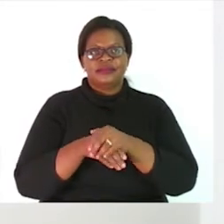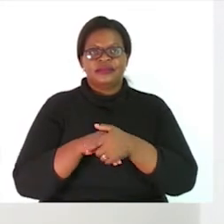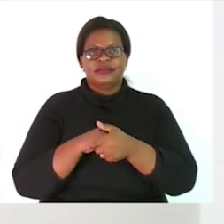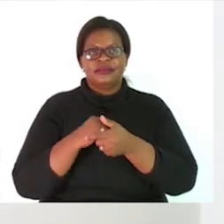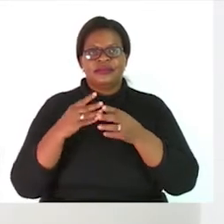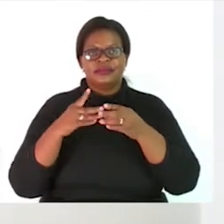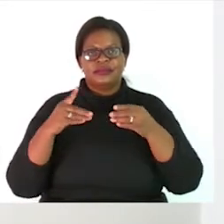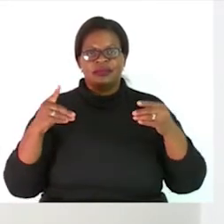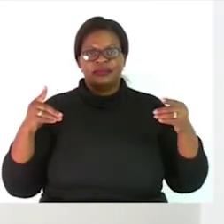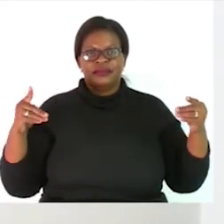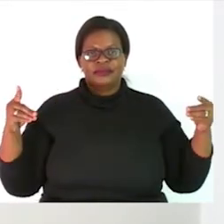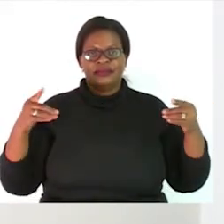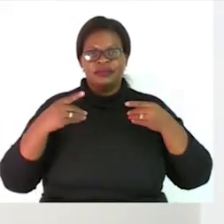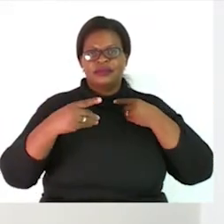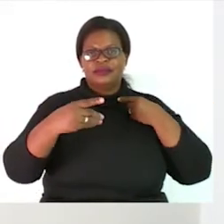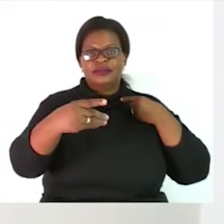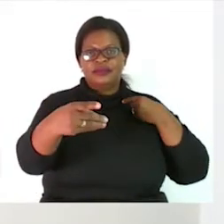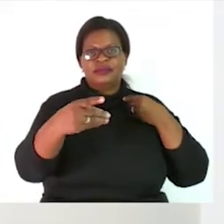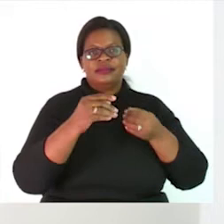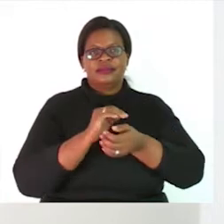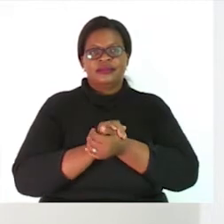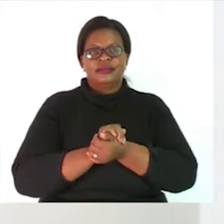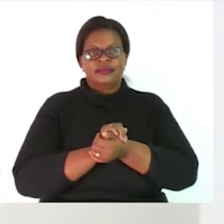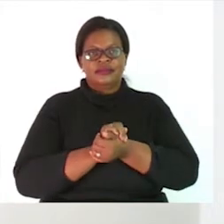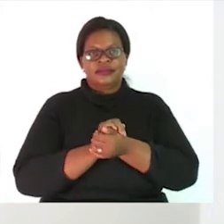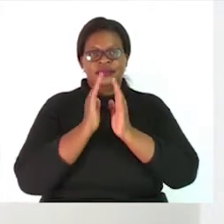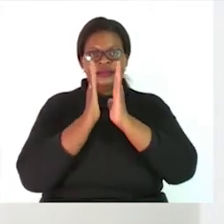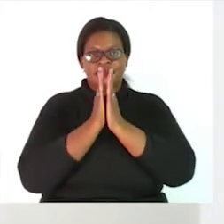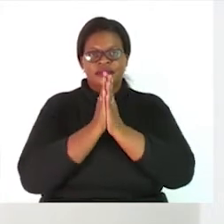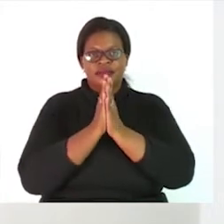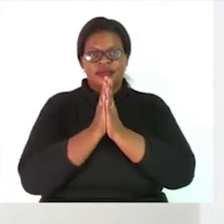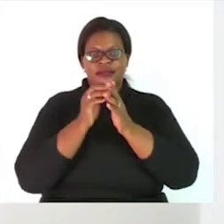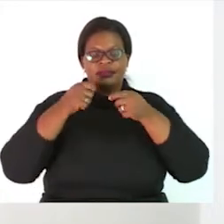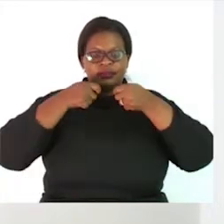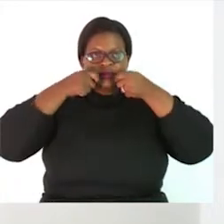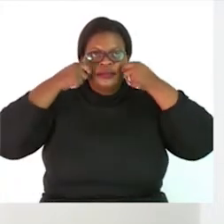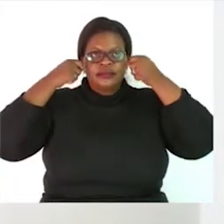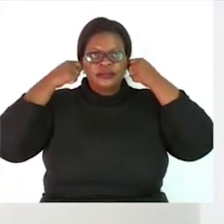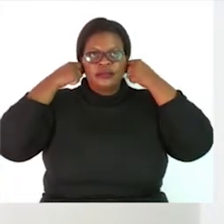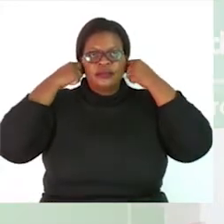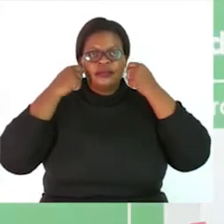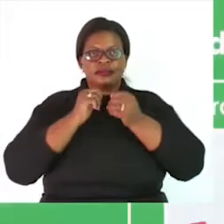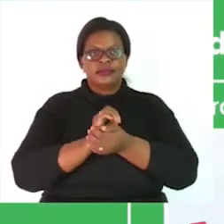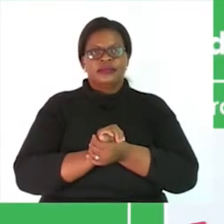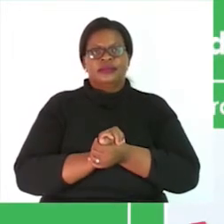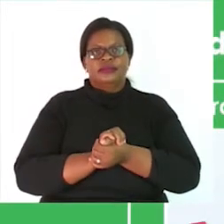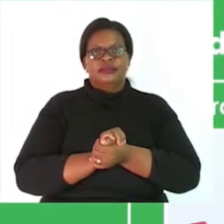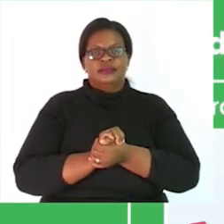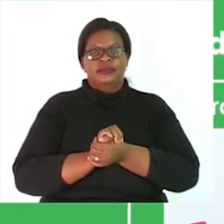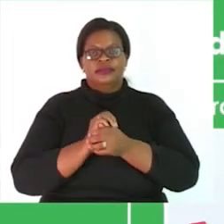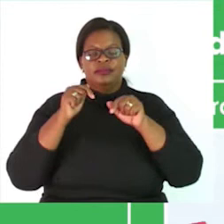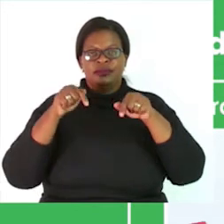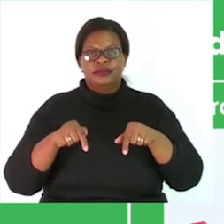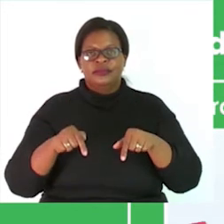keep your social distance, and please remember to wear your masks.